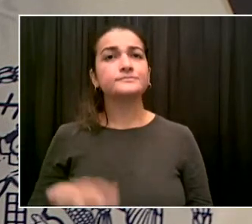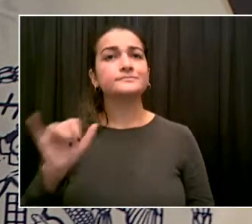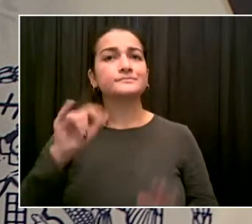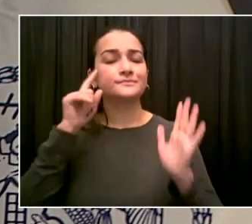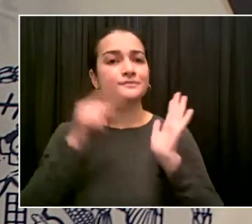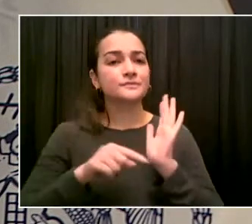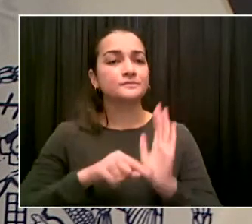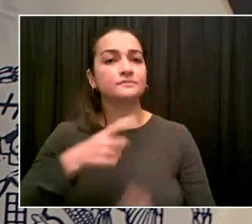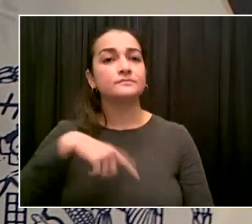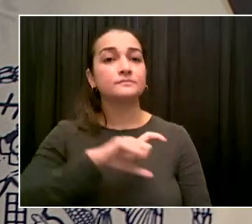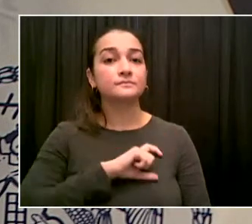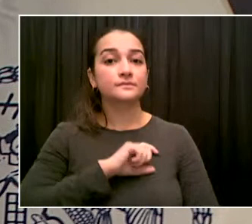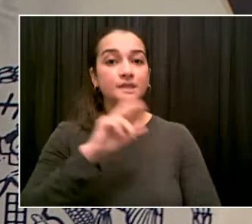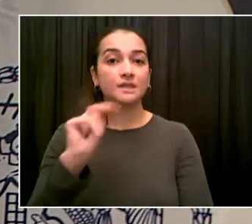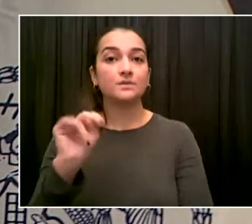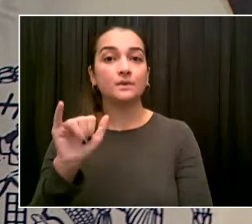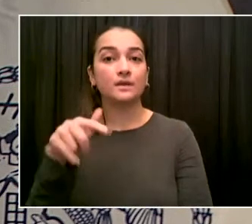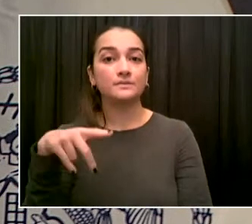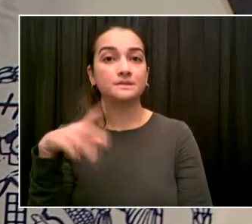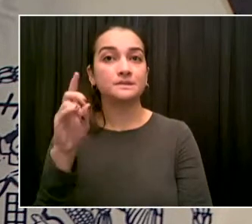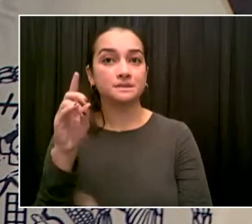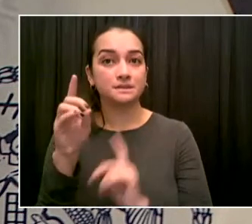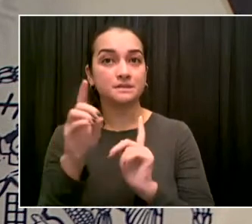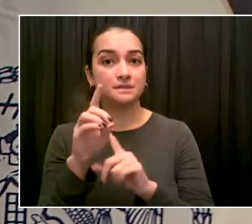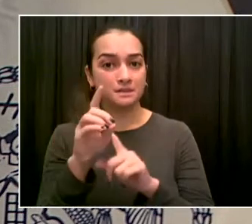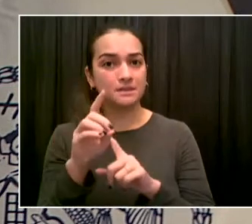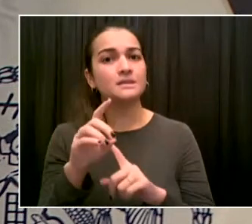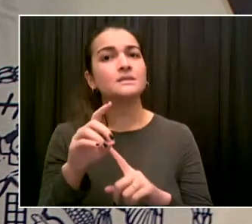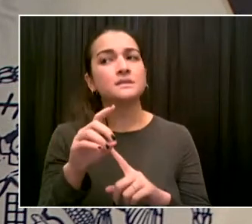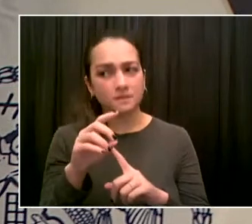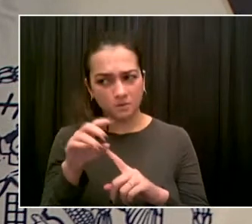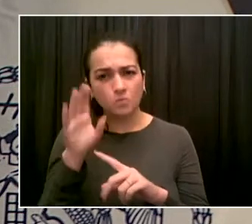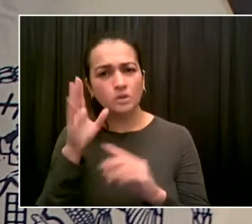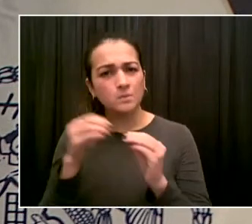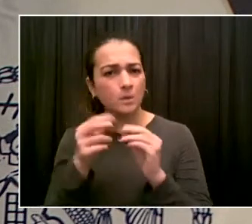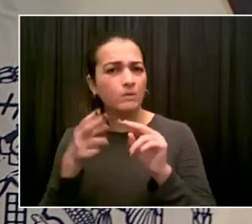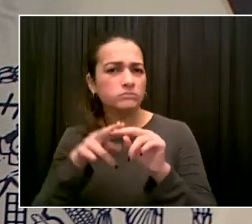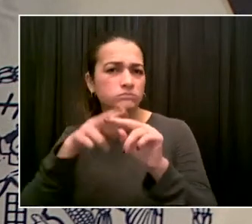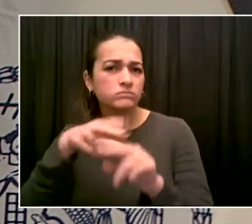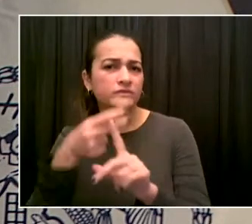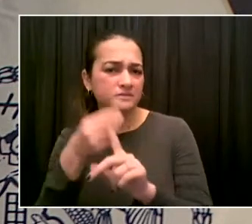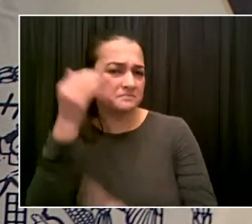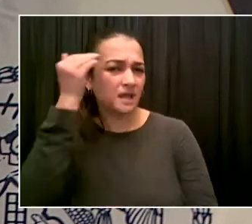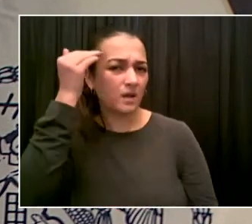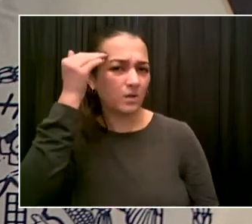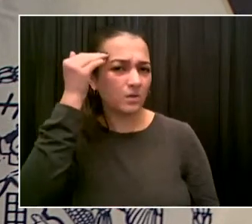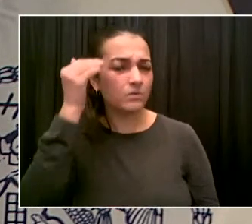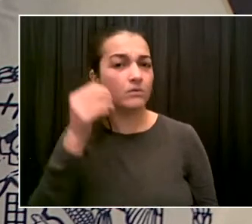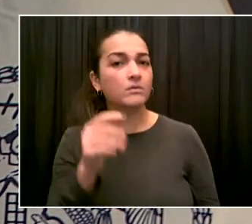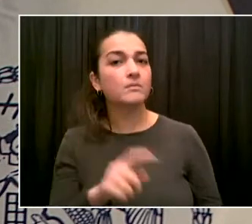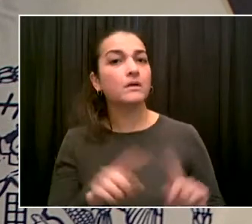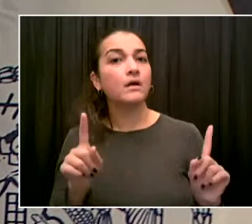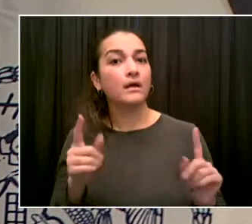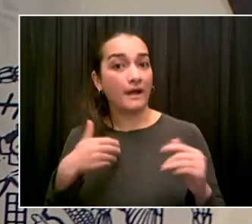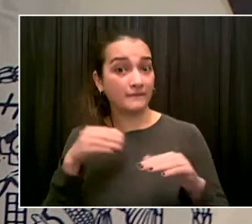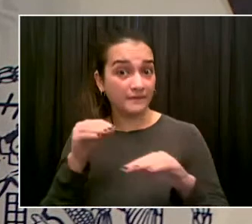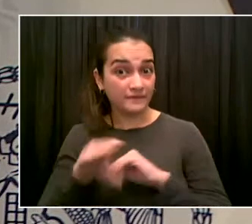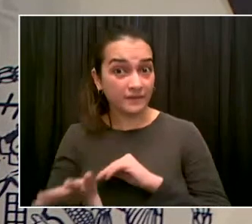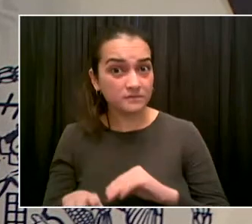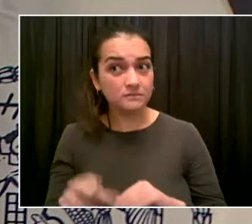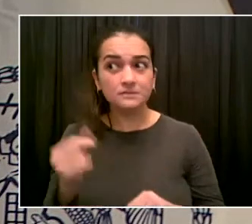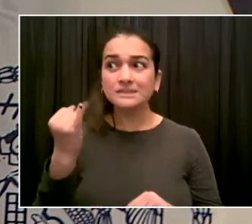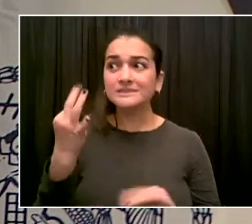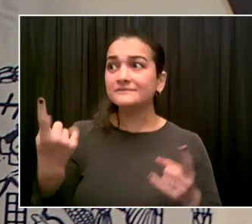do for NYPD response times as well? I'll start and I'll turn to Commissioner Shea. Courtney, I want to